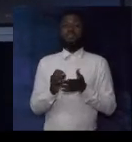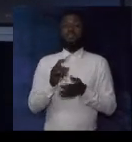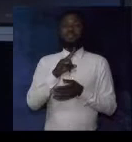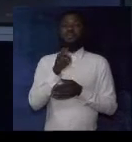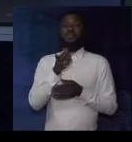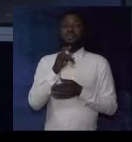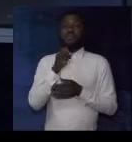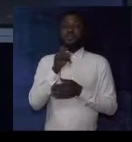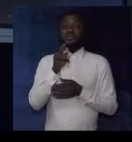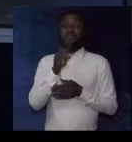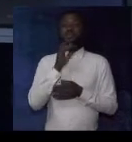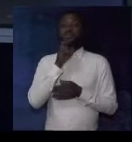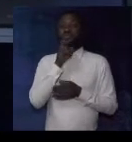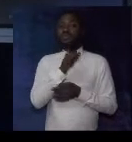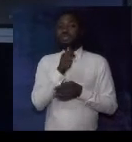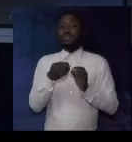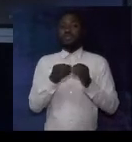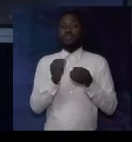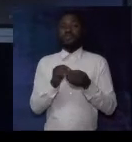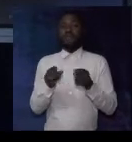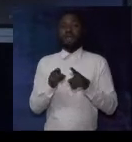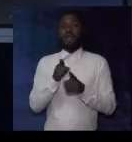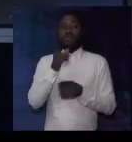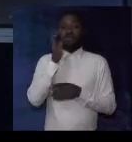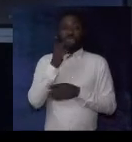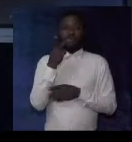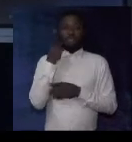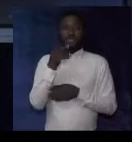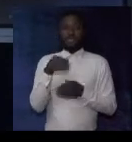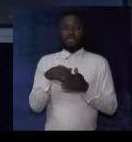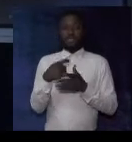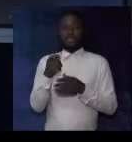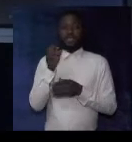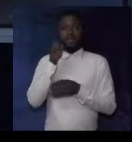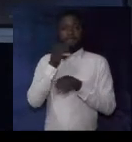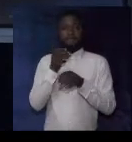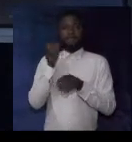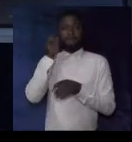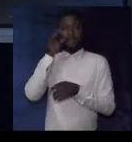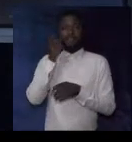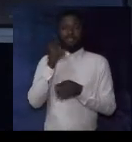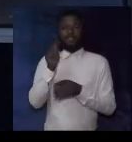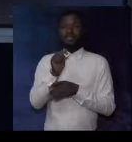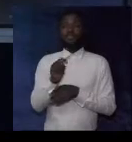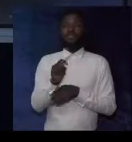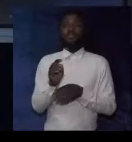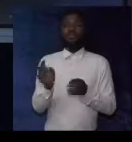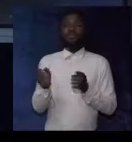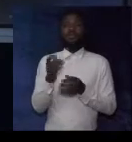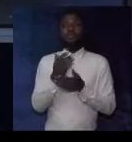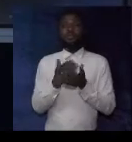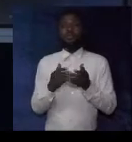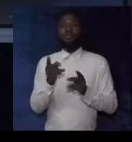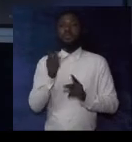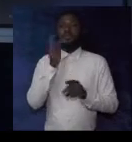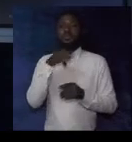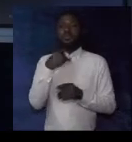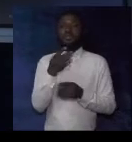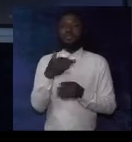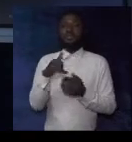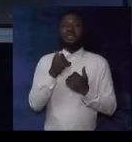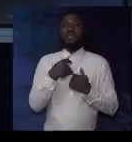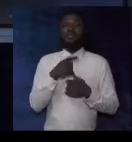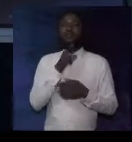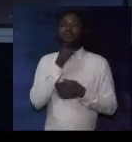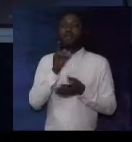actually a real number? A zillion is not a number, as you will see in the course of the Magic Tuesday segment. Also, some people will